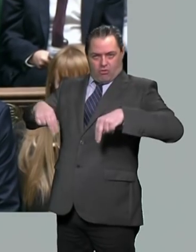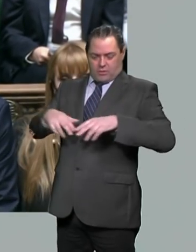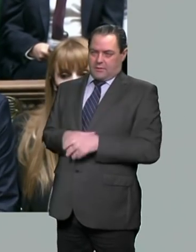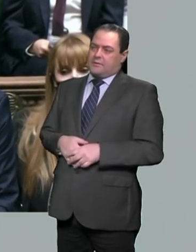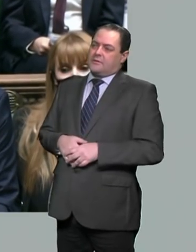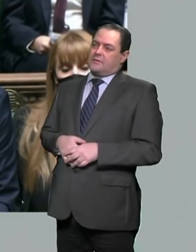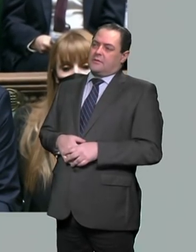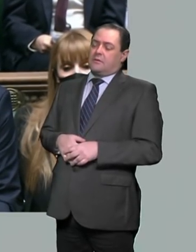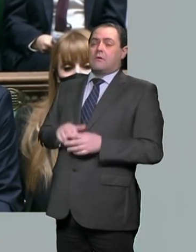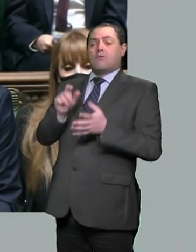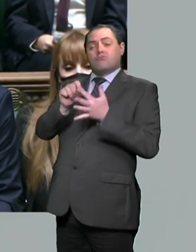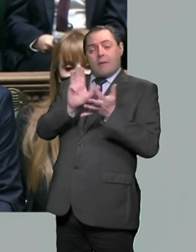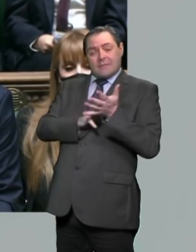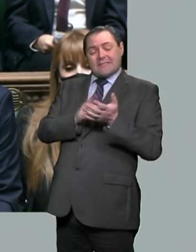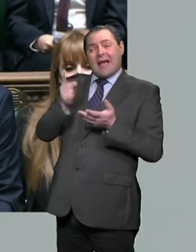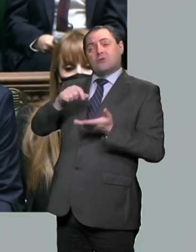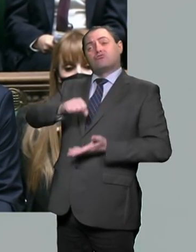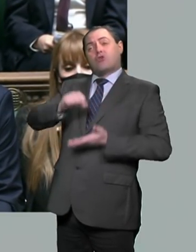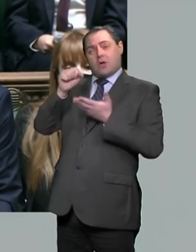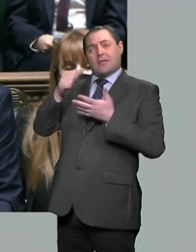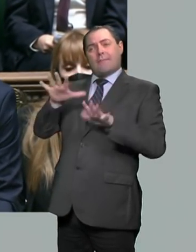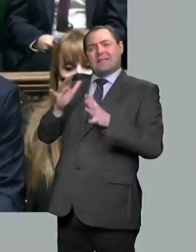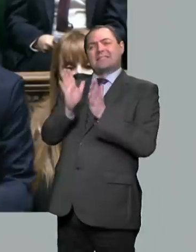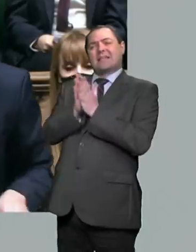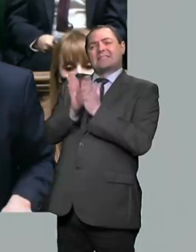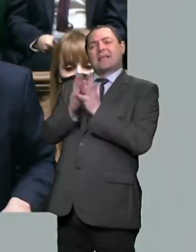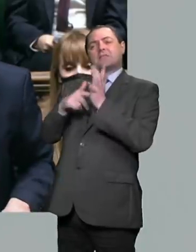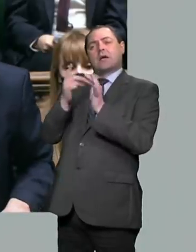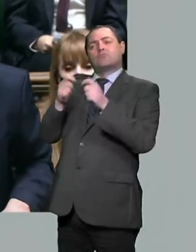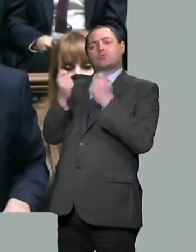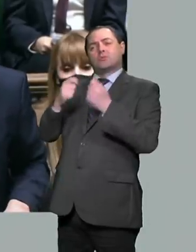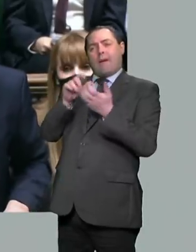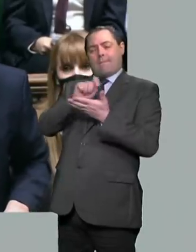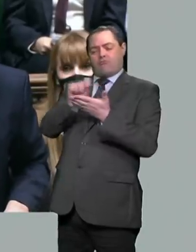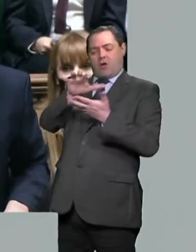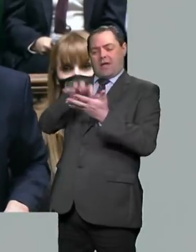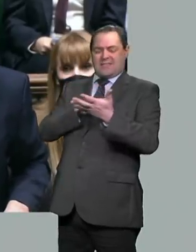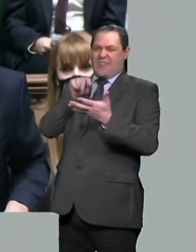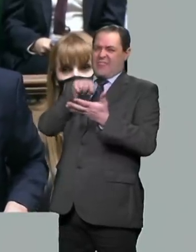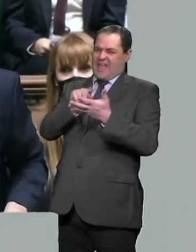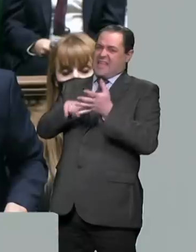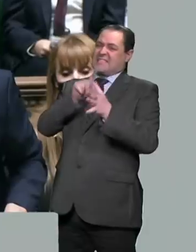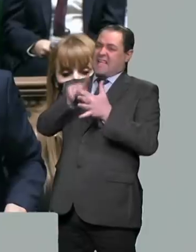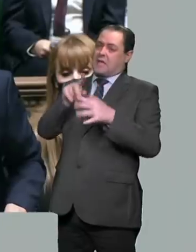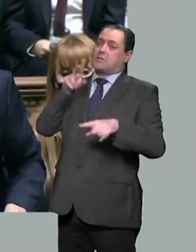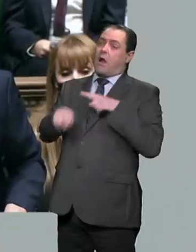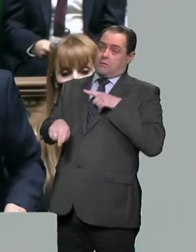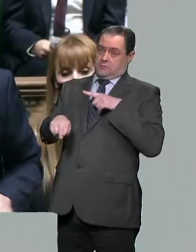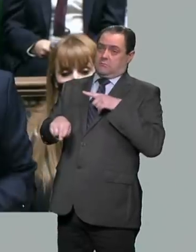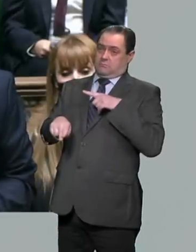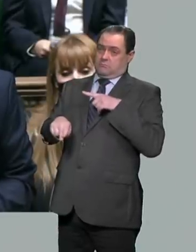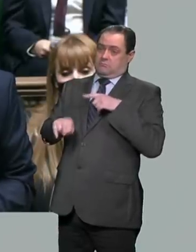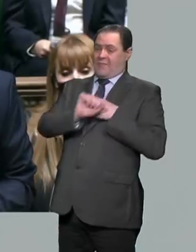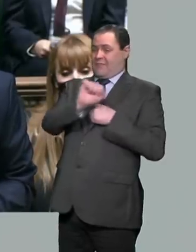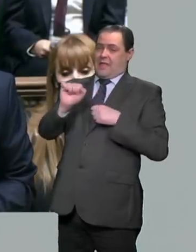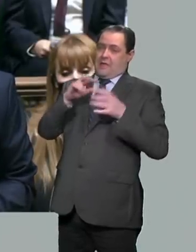is the Prime Minister and the Chancellor writing in the Sunday Times that they are the tax-cutting Conservatives.